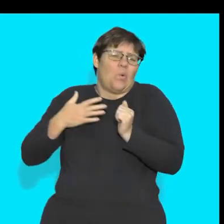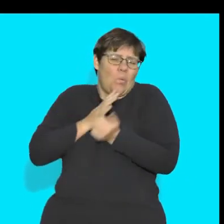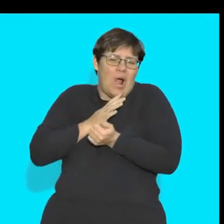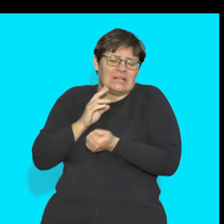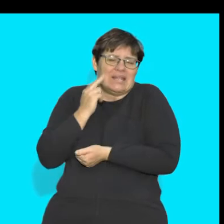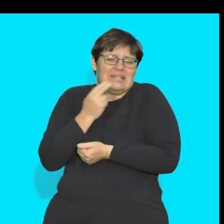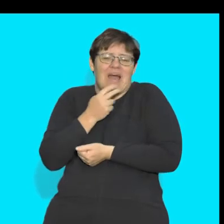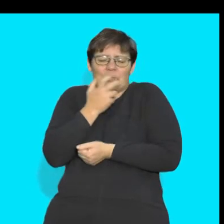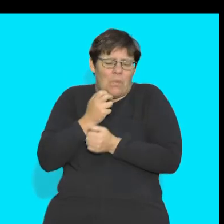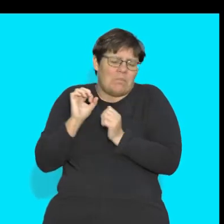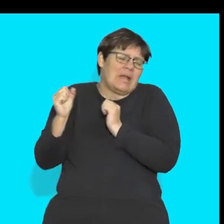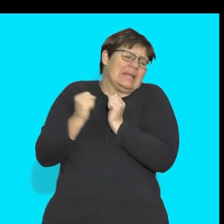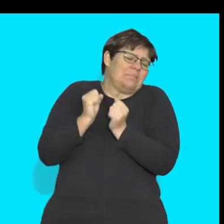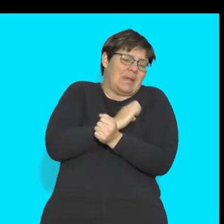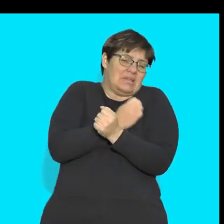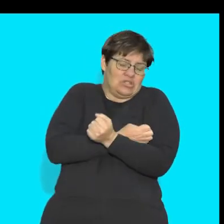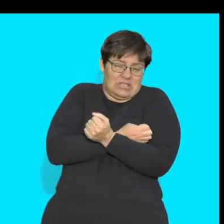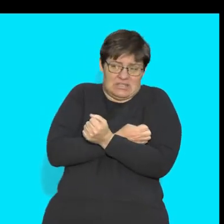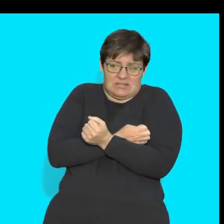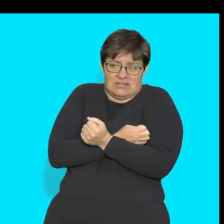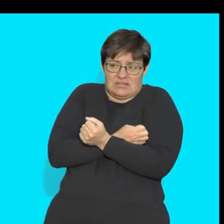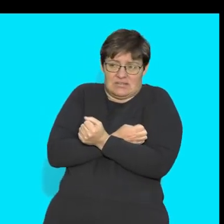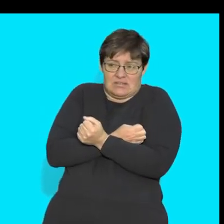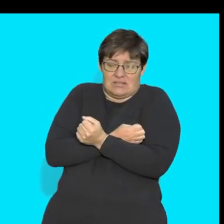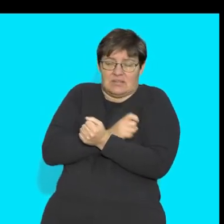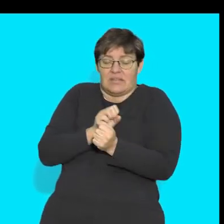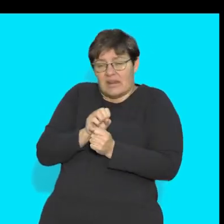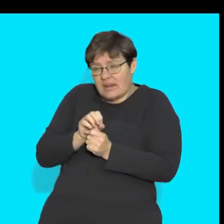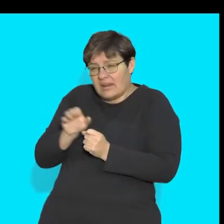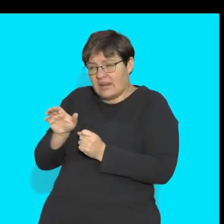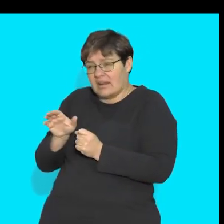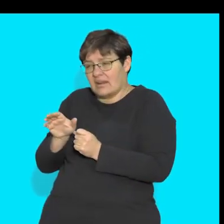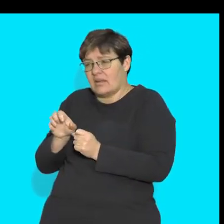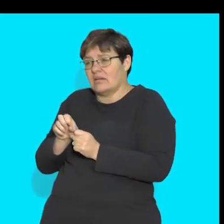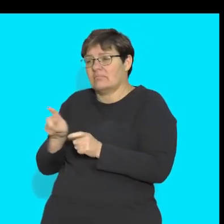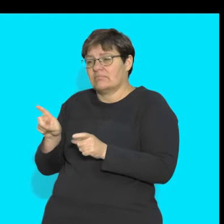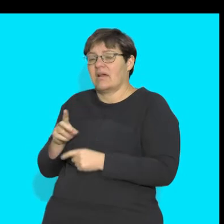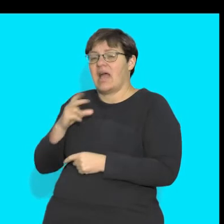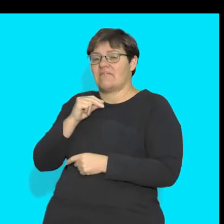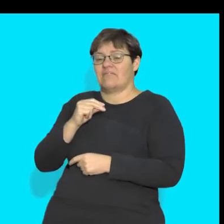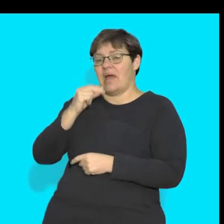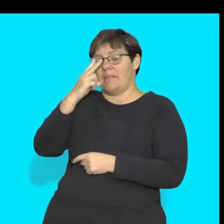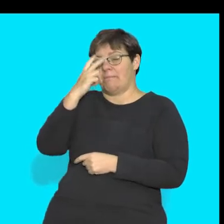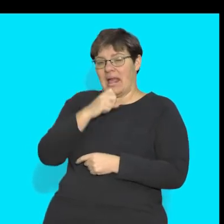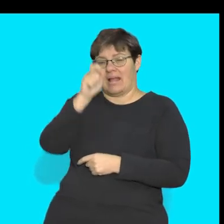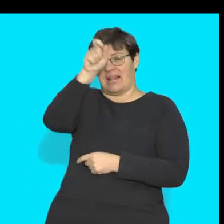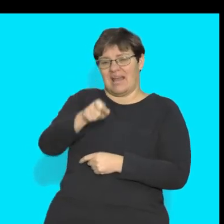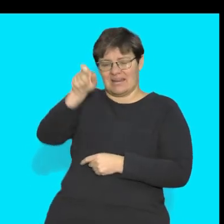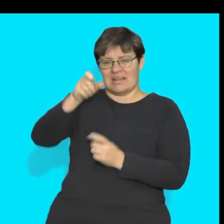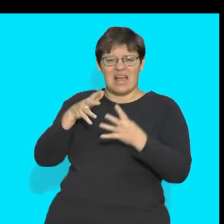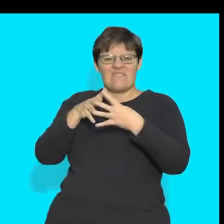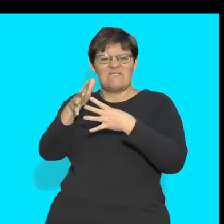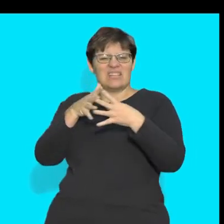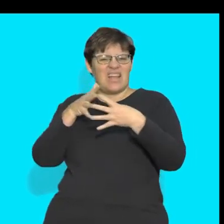because it's nice. And then we get the black lines. So it's almost like a